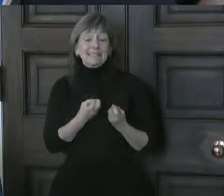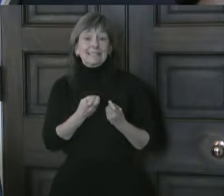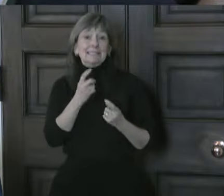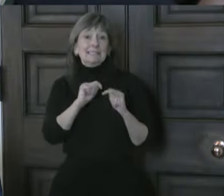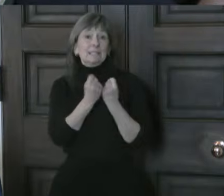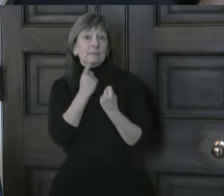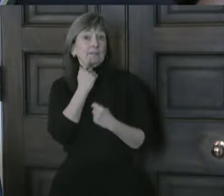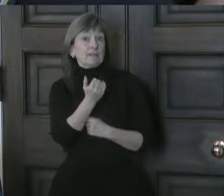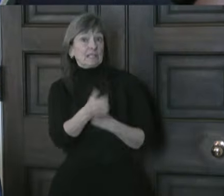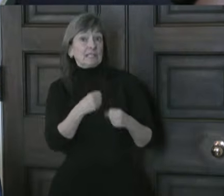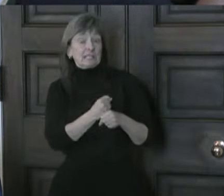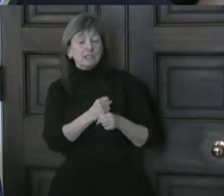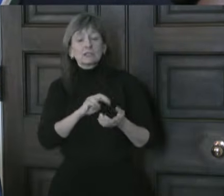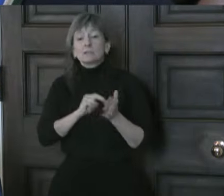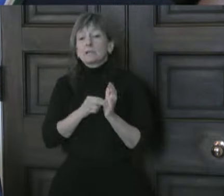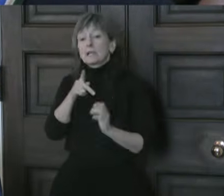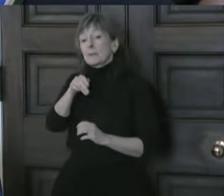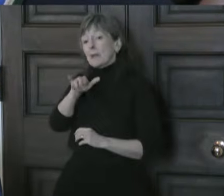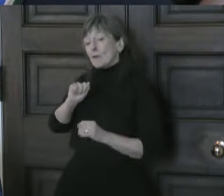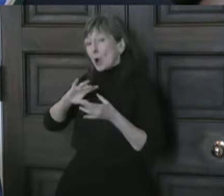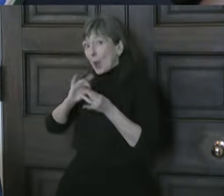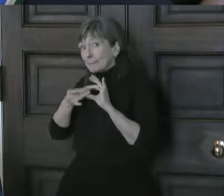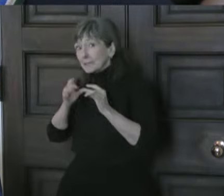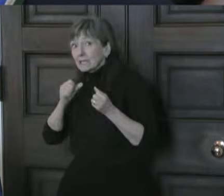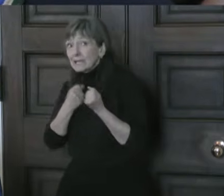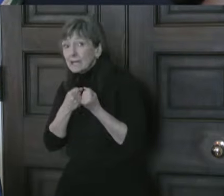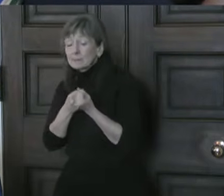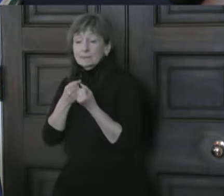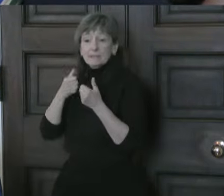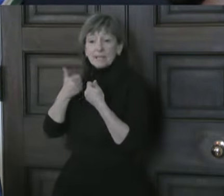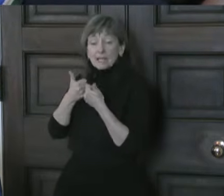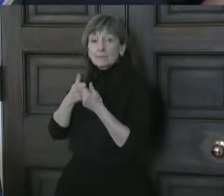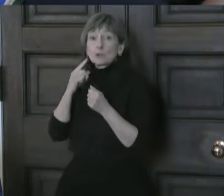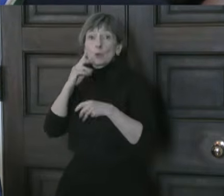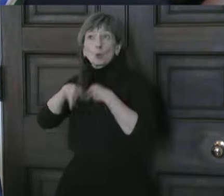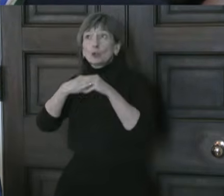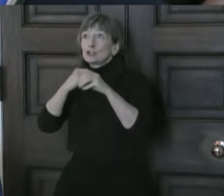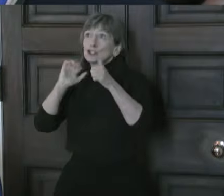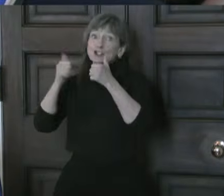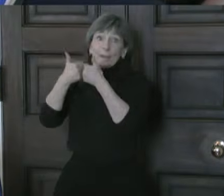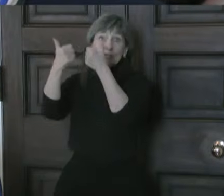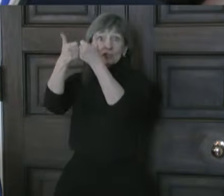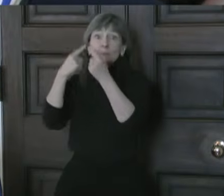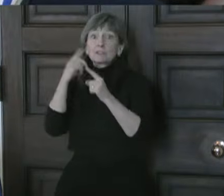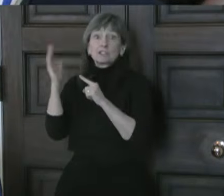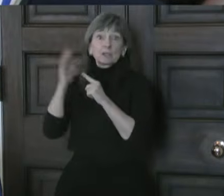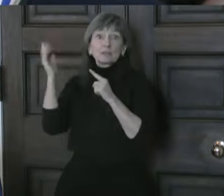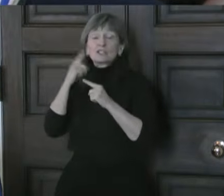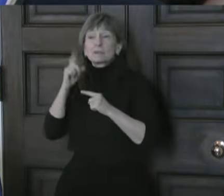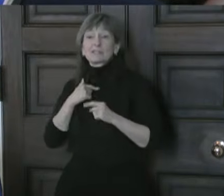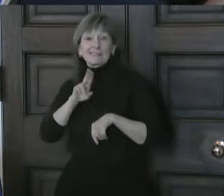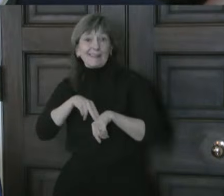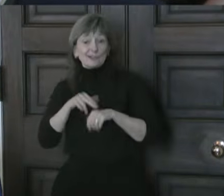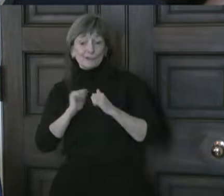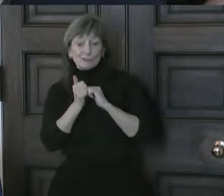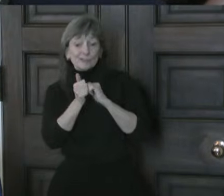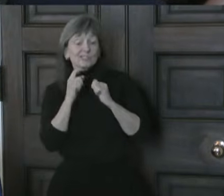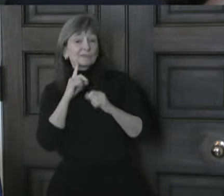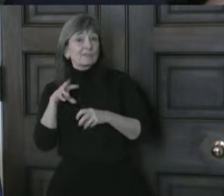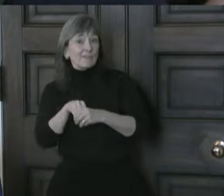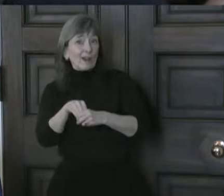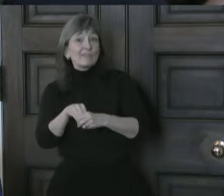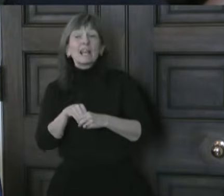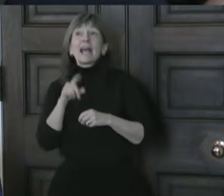supported athletes at Paralympic Games, World Championships, and national competitions, and played a key role